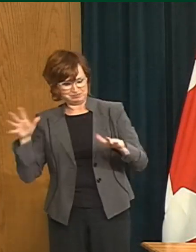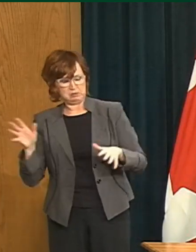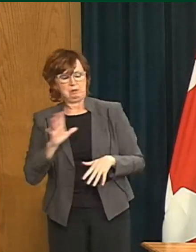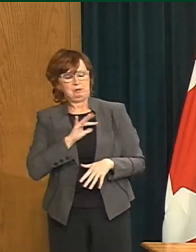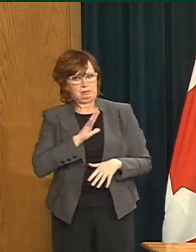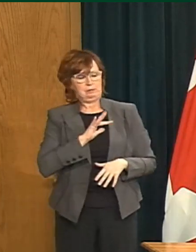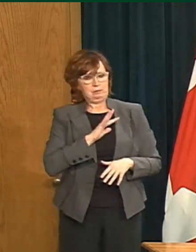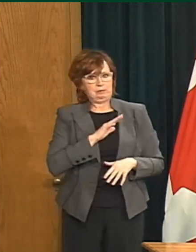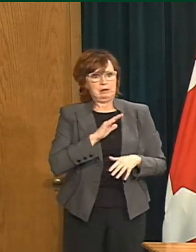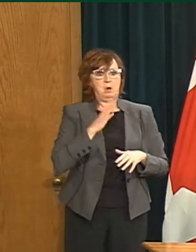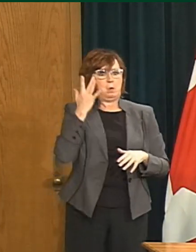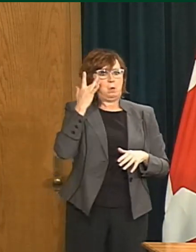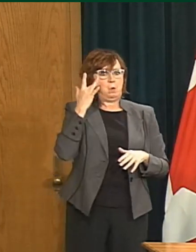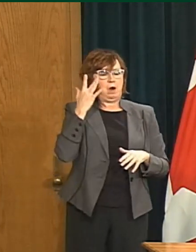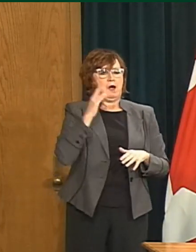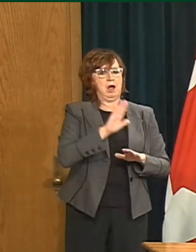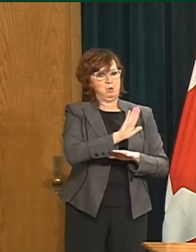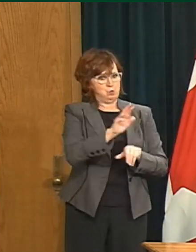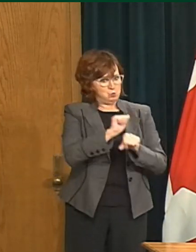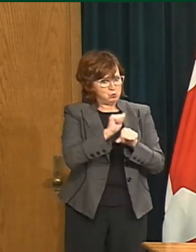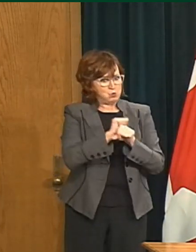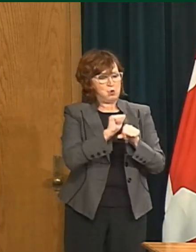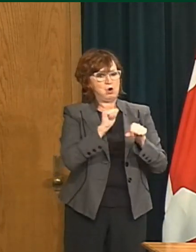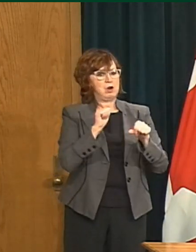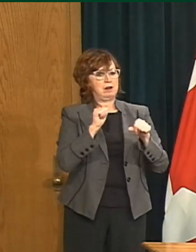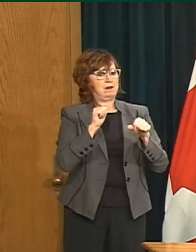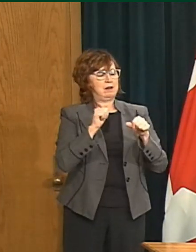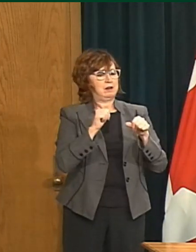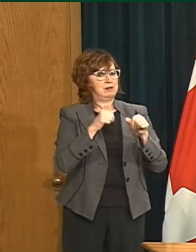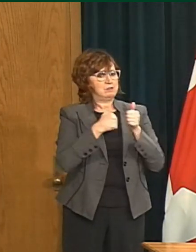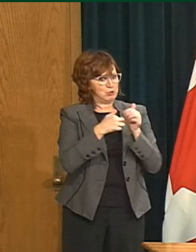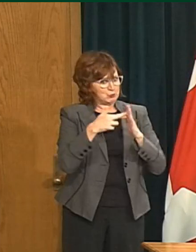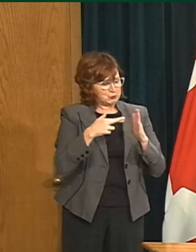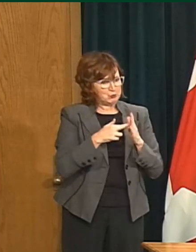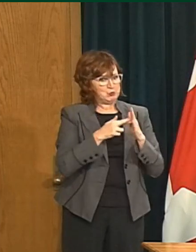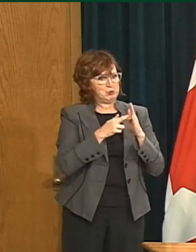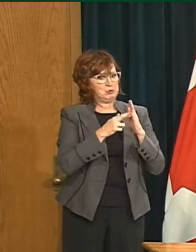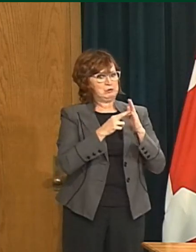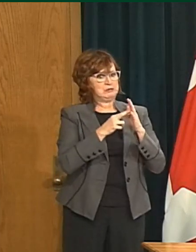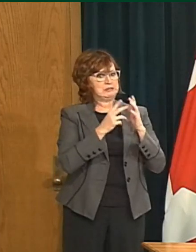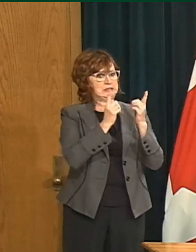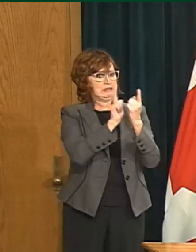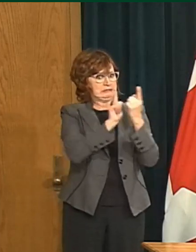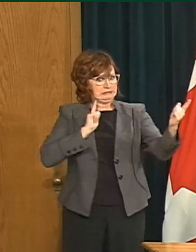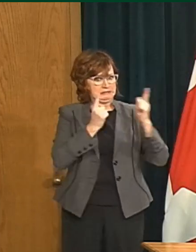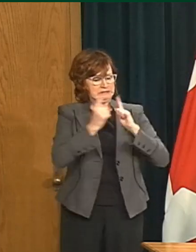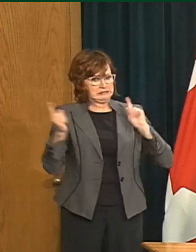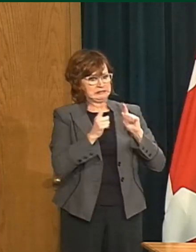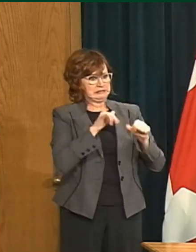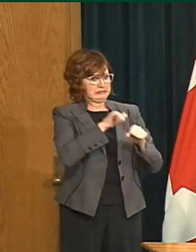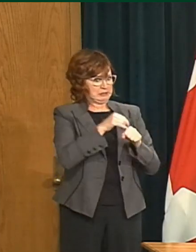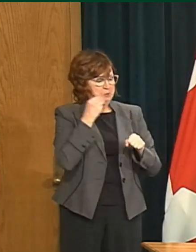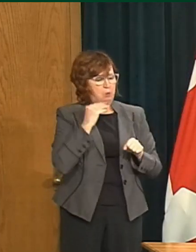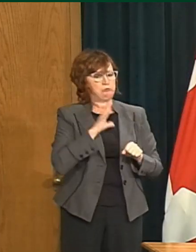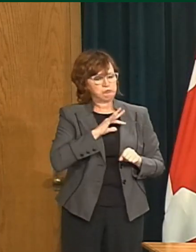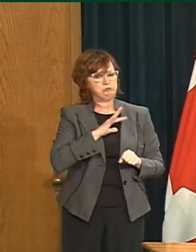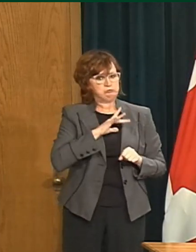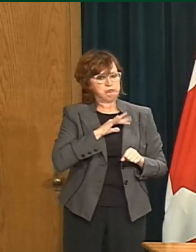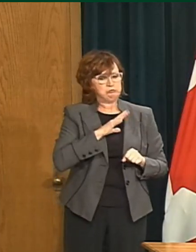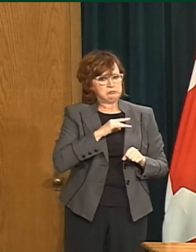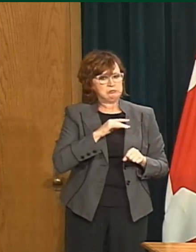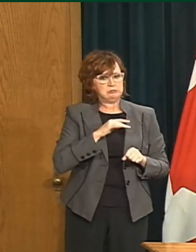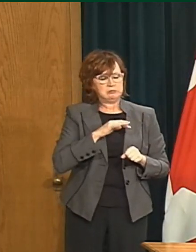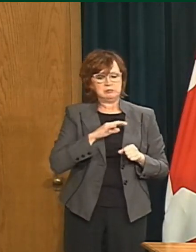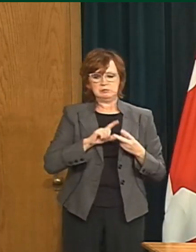together are working. And so far, our case numbers and our hospitalization numbers have remained relatively low